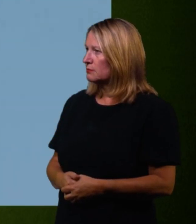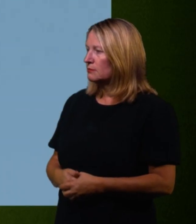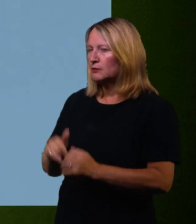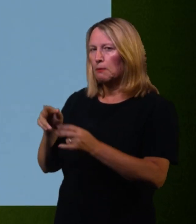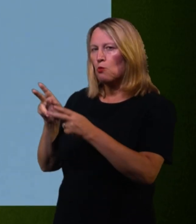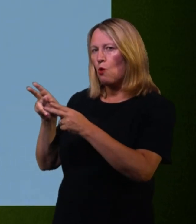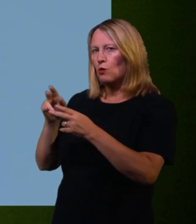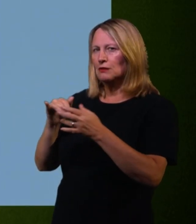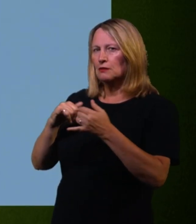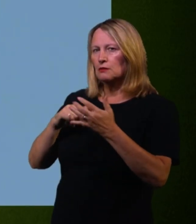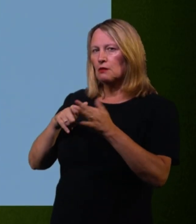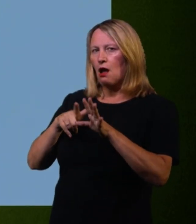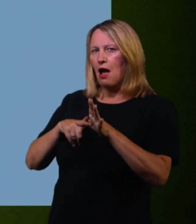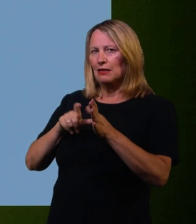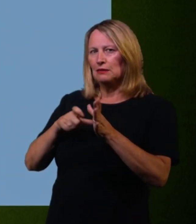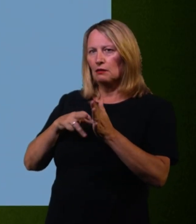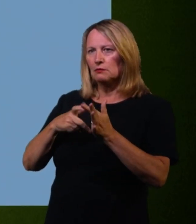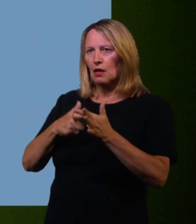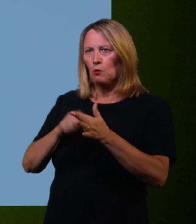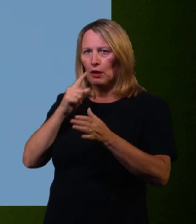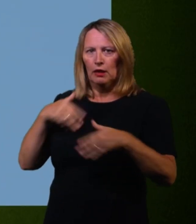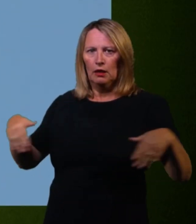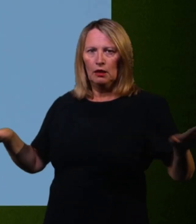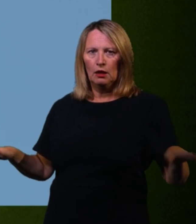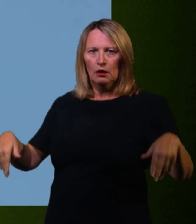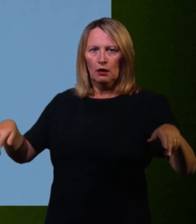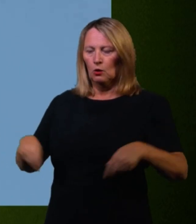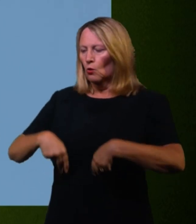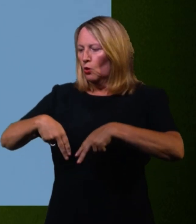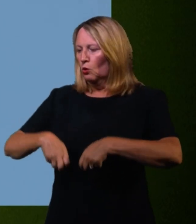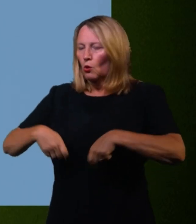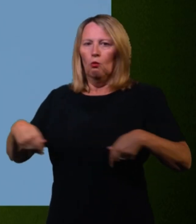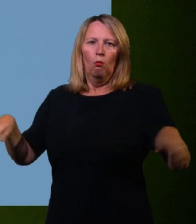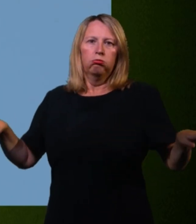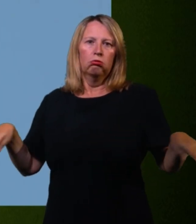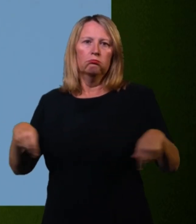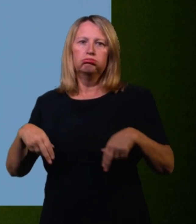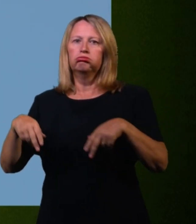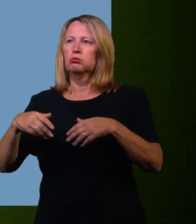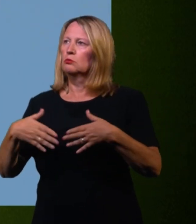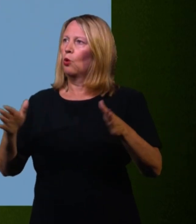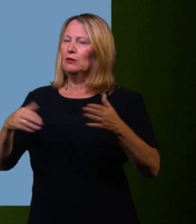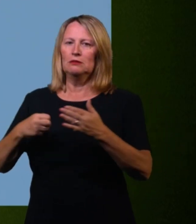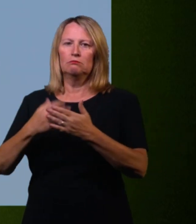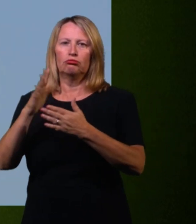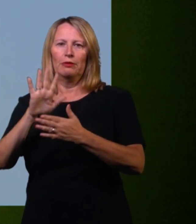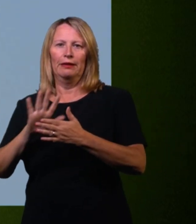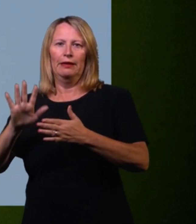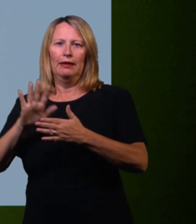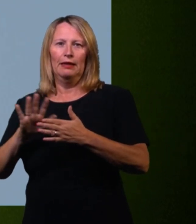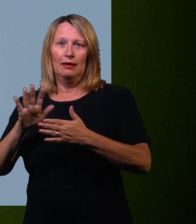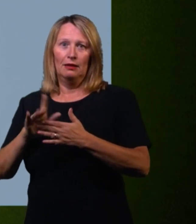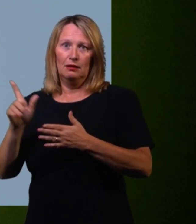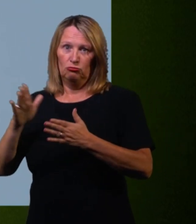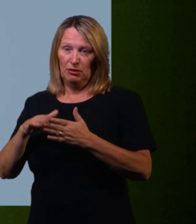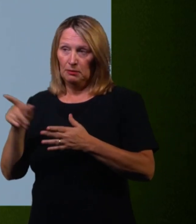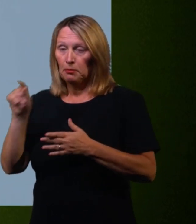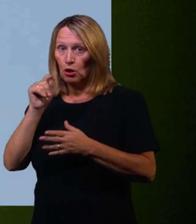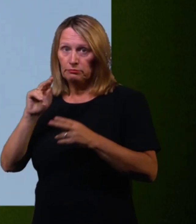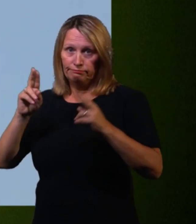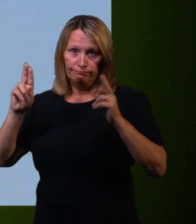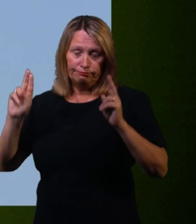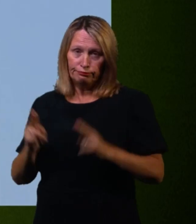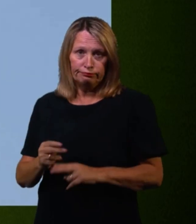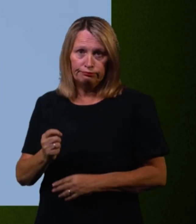Sometimes called the Sky Dancer because of its amazing aerobatic display in spring. It's a critically endangered bird in the UK.